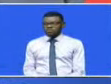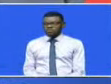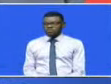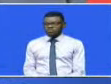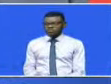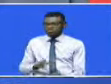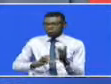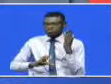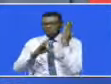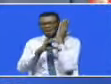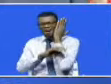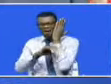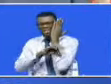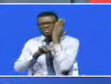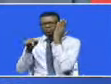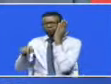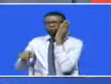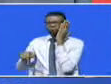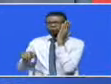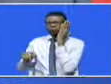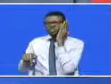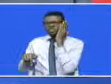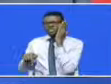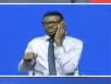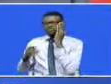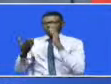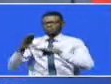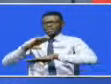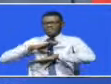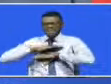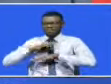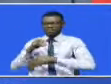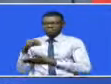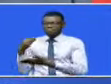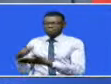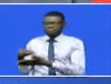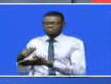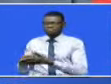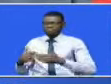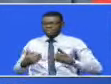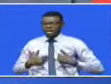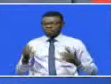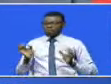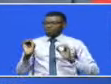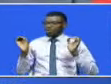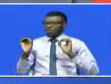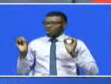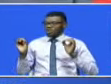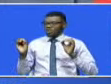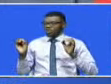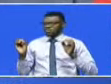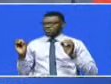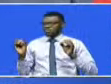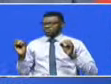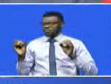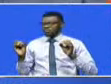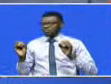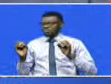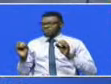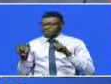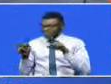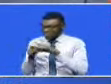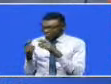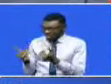the country cannot just generate sufficient revenues. Okay. Okay.